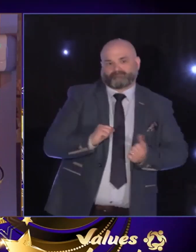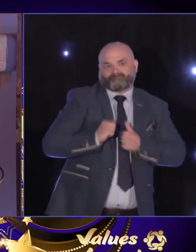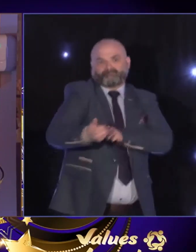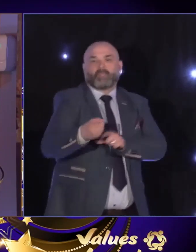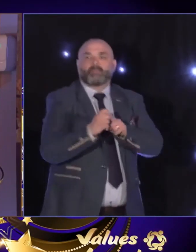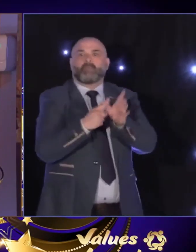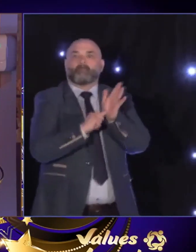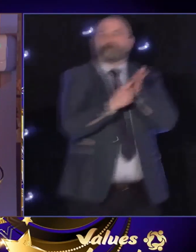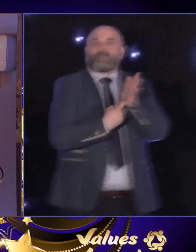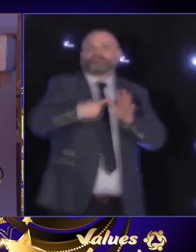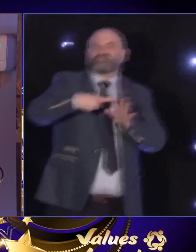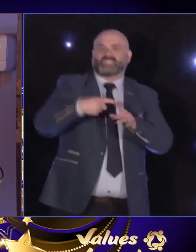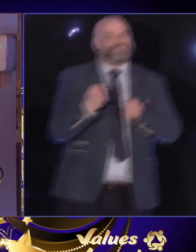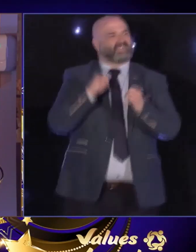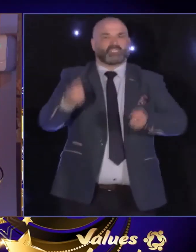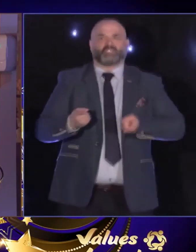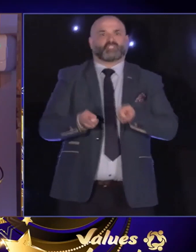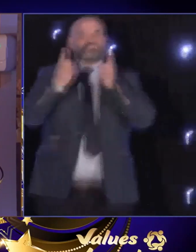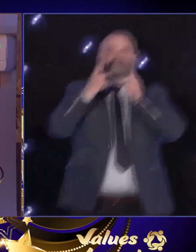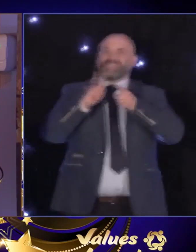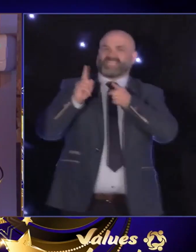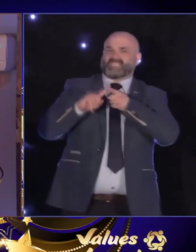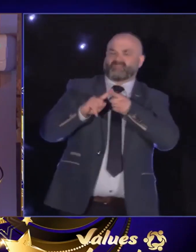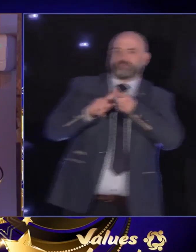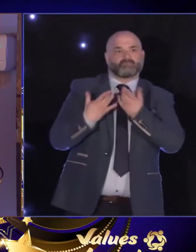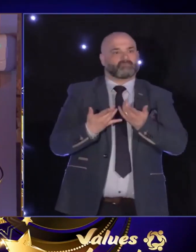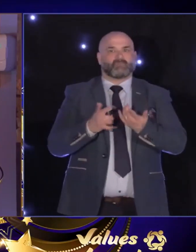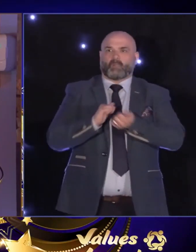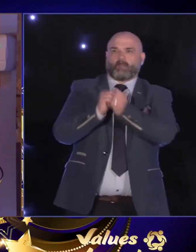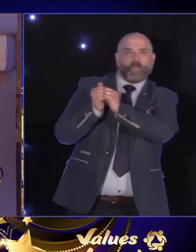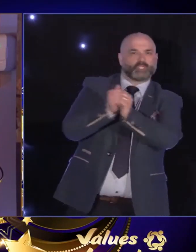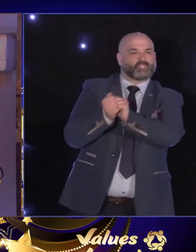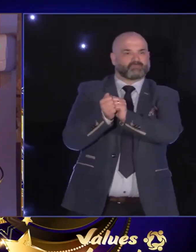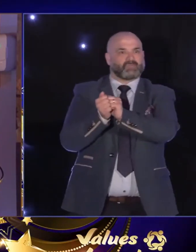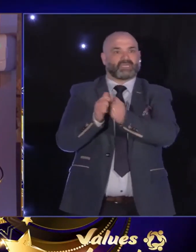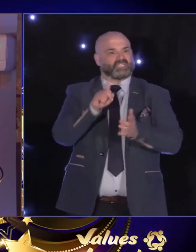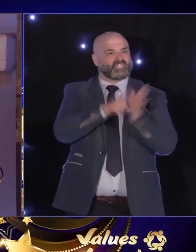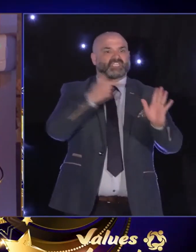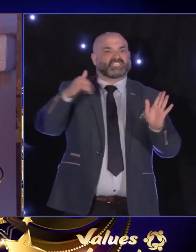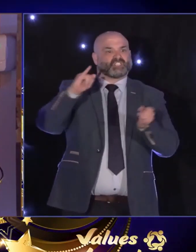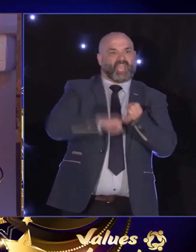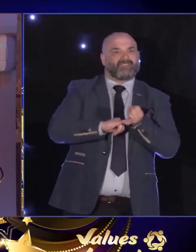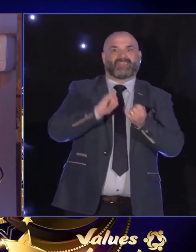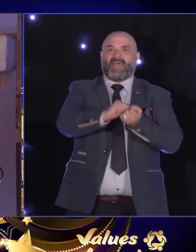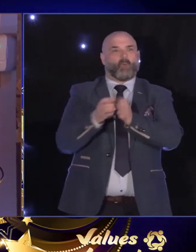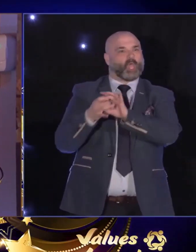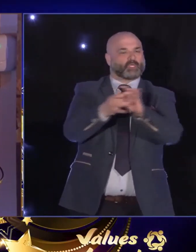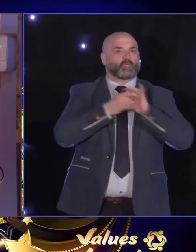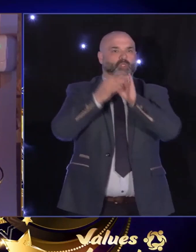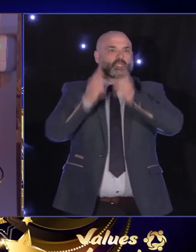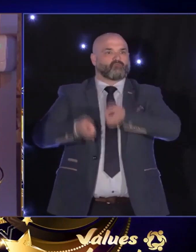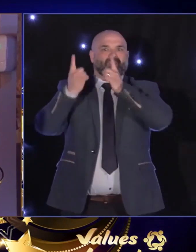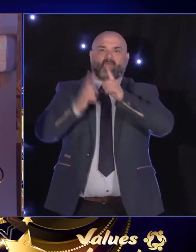Patrick, our Deputy Chief Executive and our Executive Director of Strategy, People and Partnerships, and Jazz, our Associate Director of